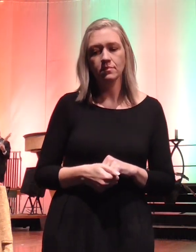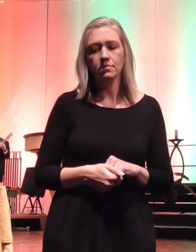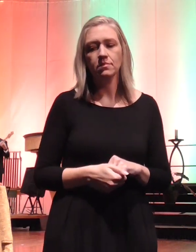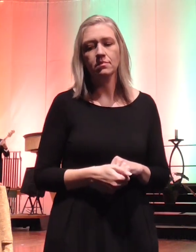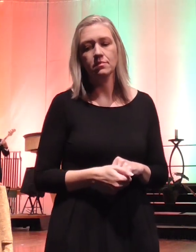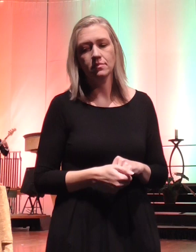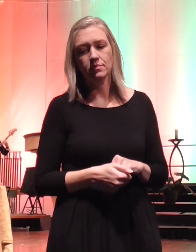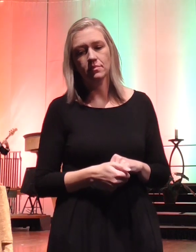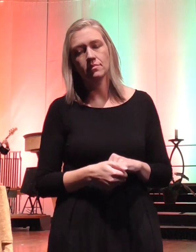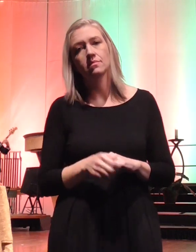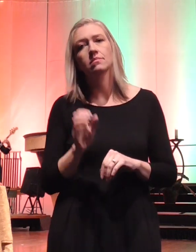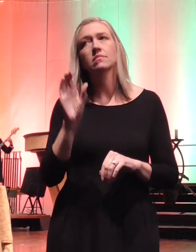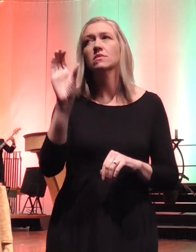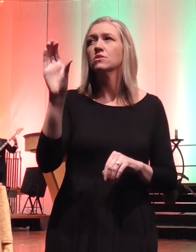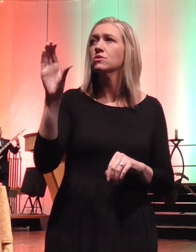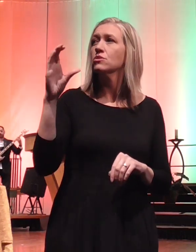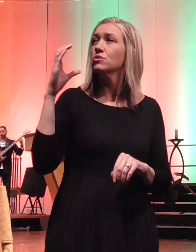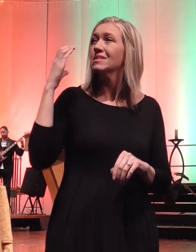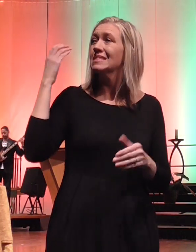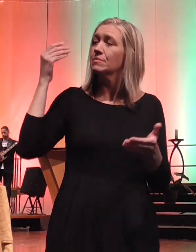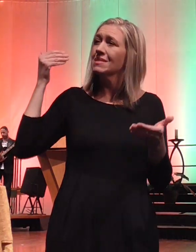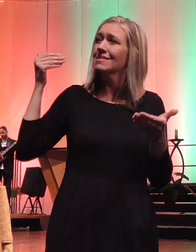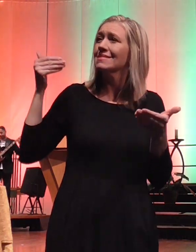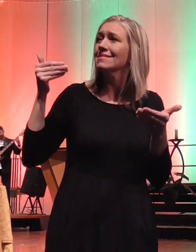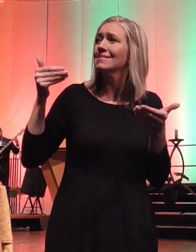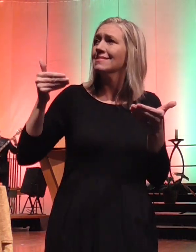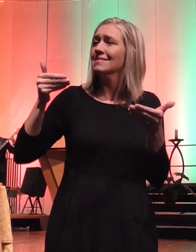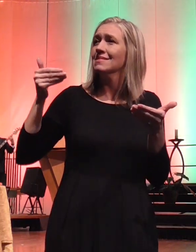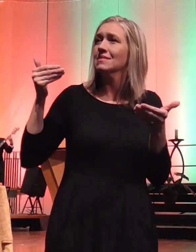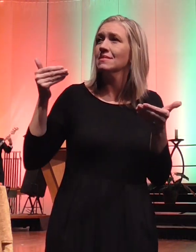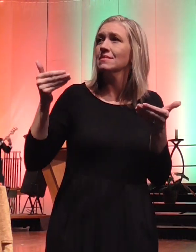Oh, Christmas is here